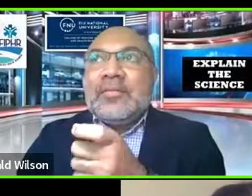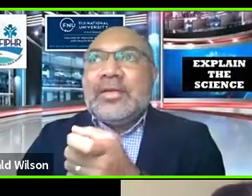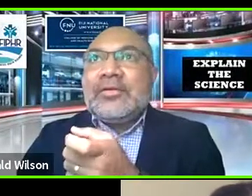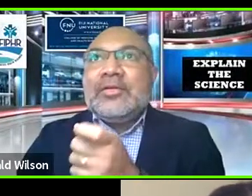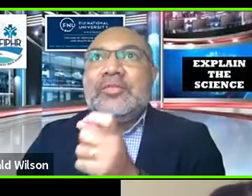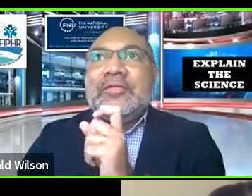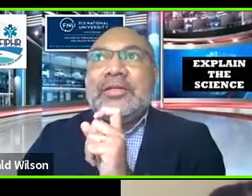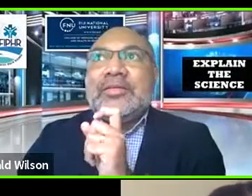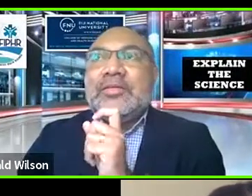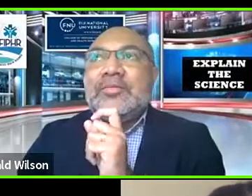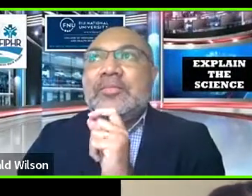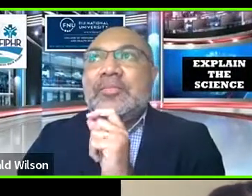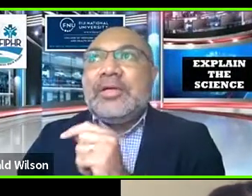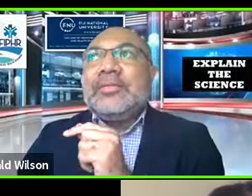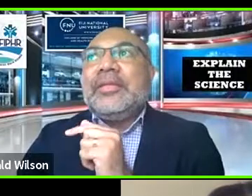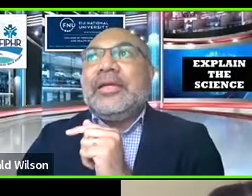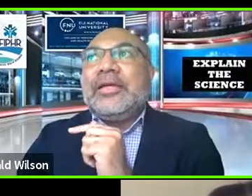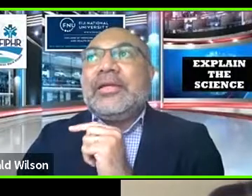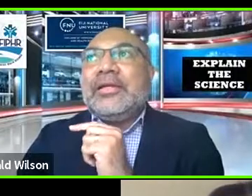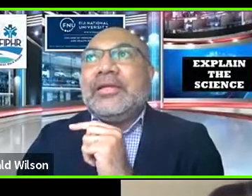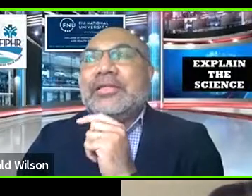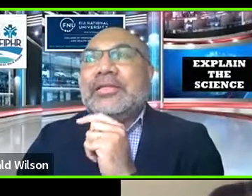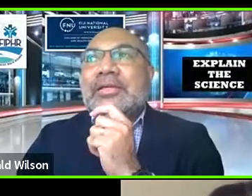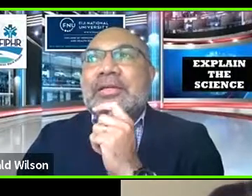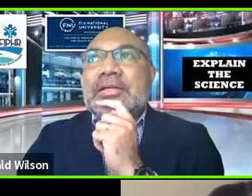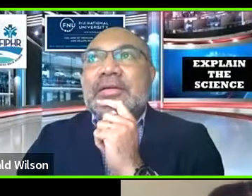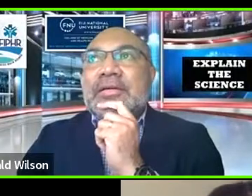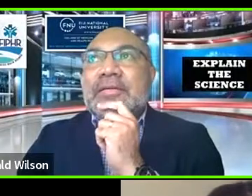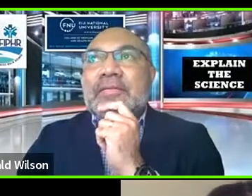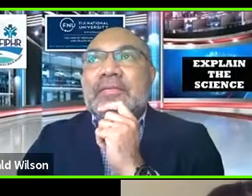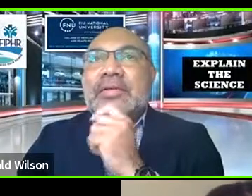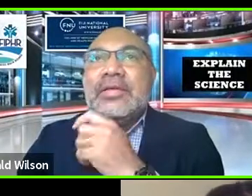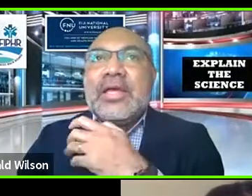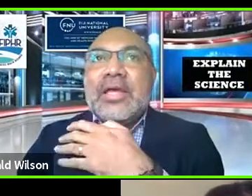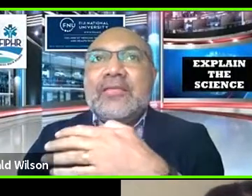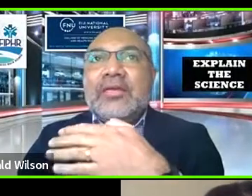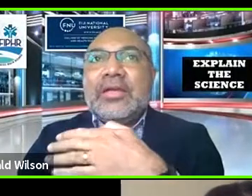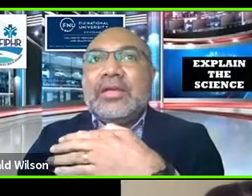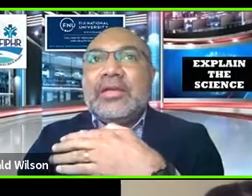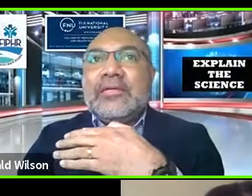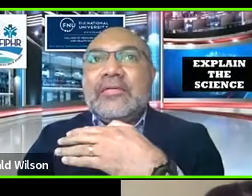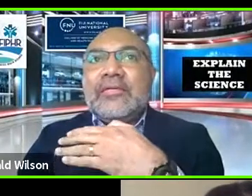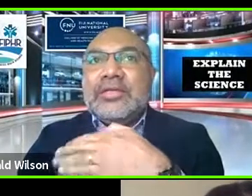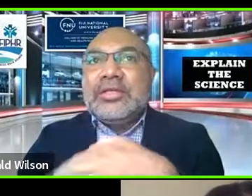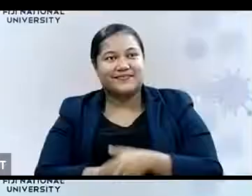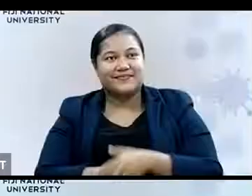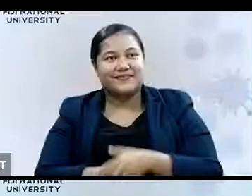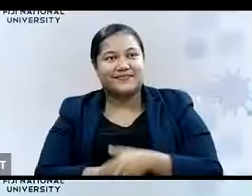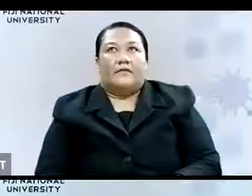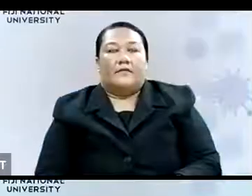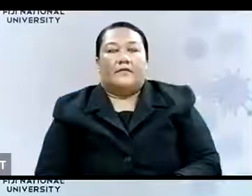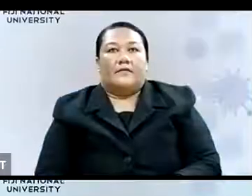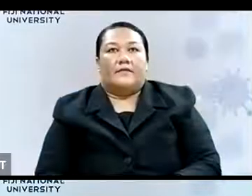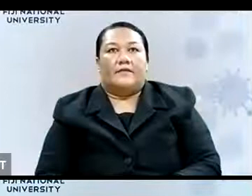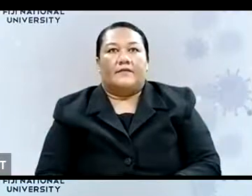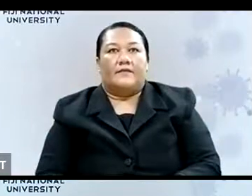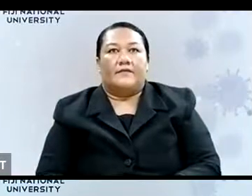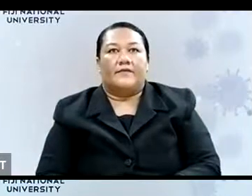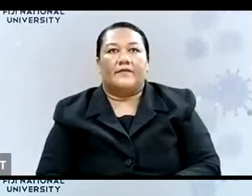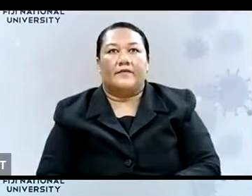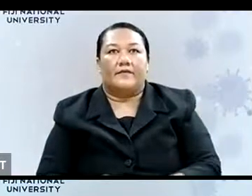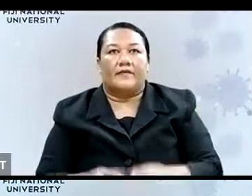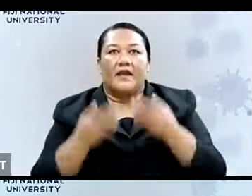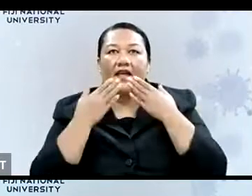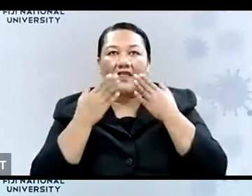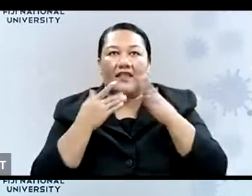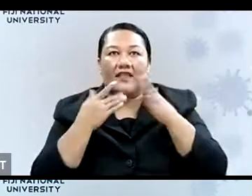thank you for the background you provided. So bottom line is every Fijian is entitled